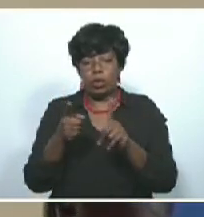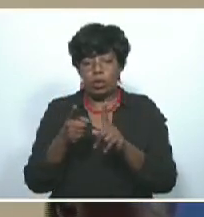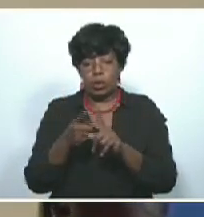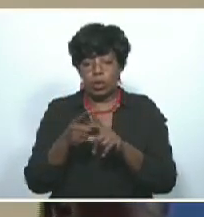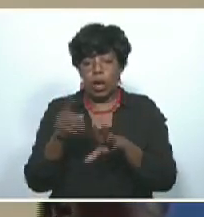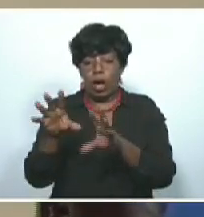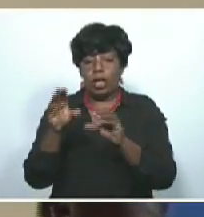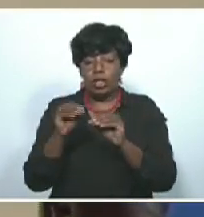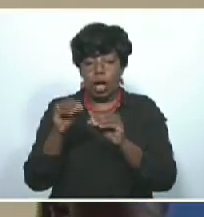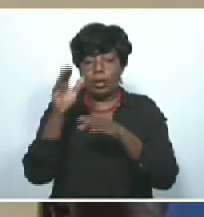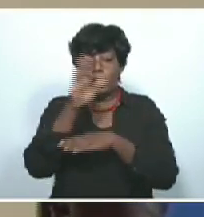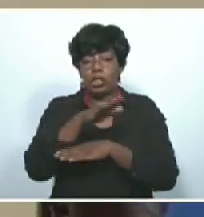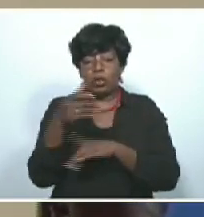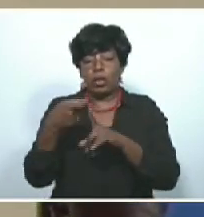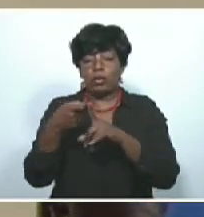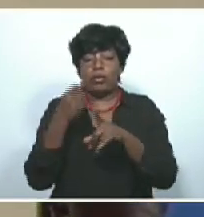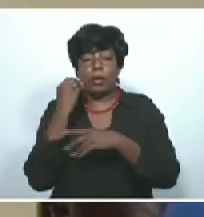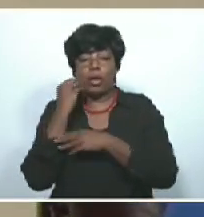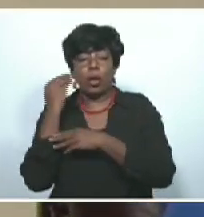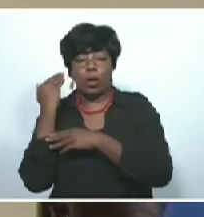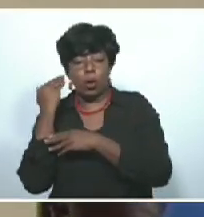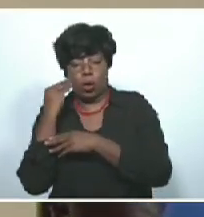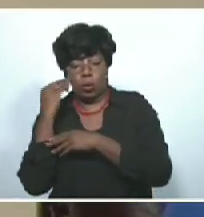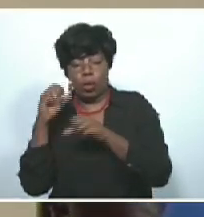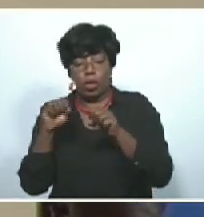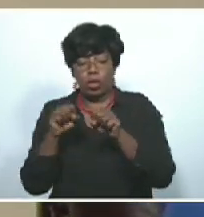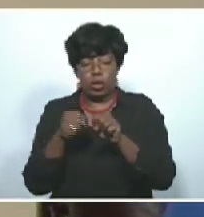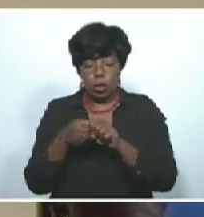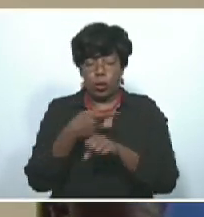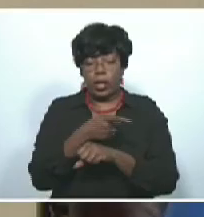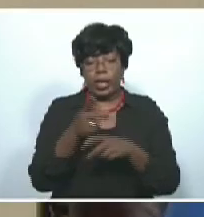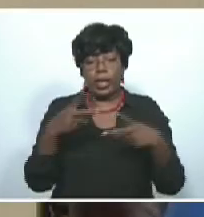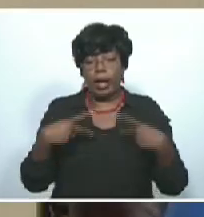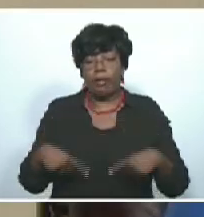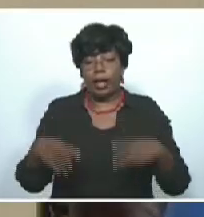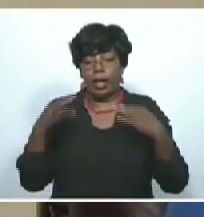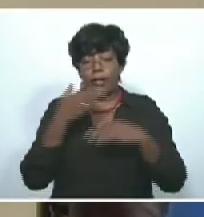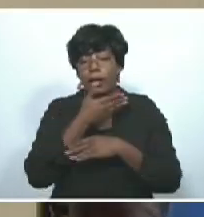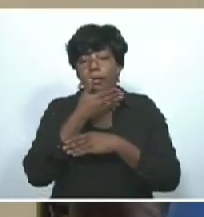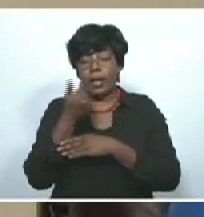and adopt children from the homes so that they can have a life as best as they can. Mm-hmm.